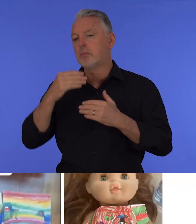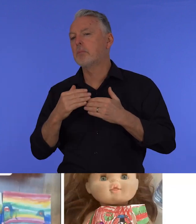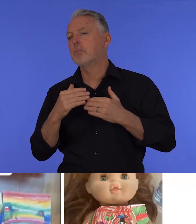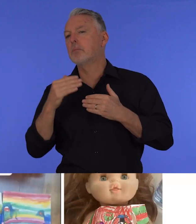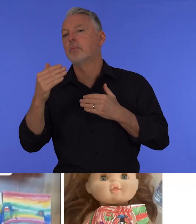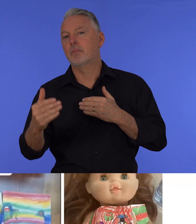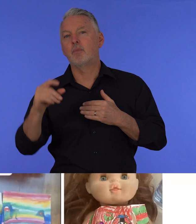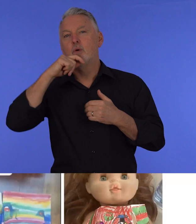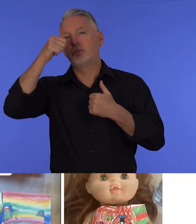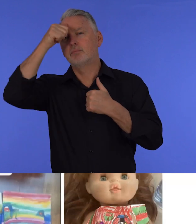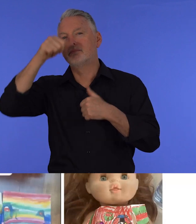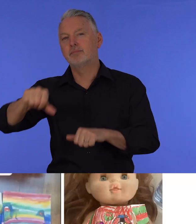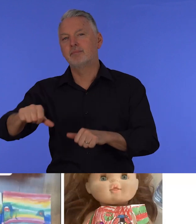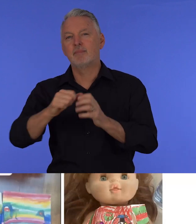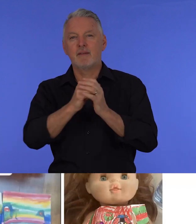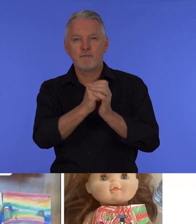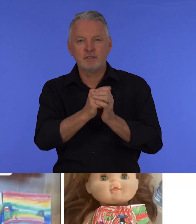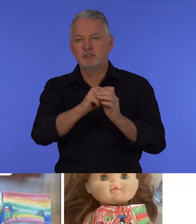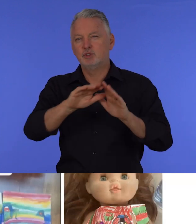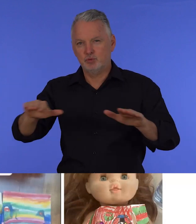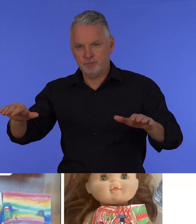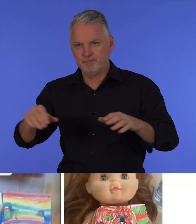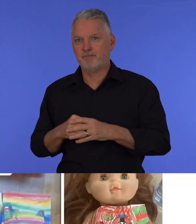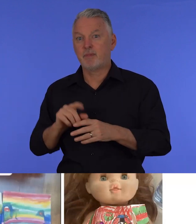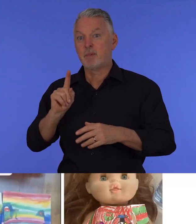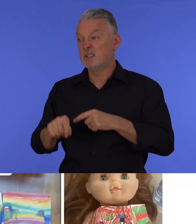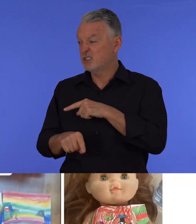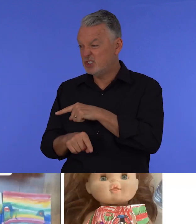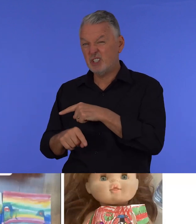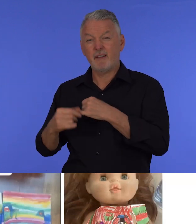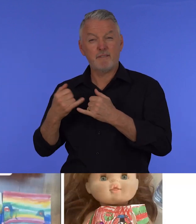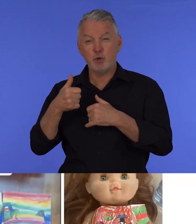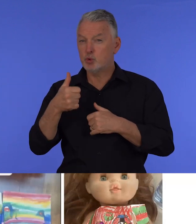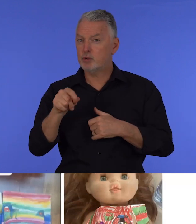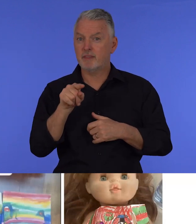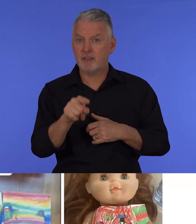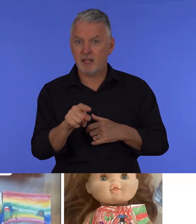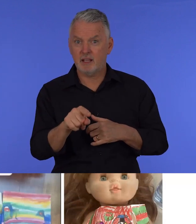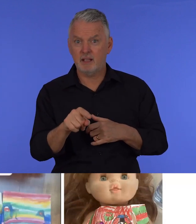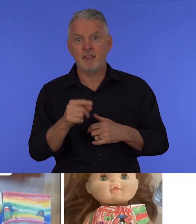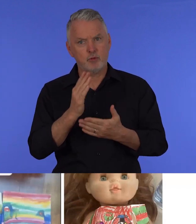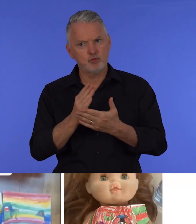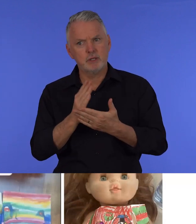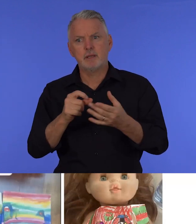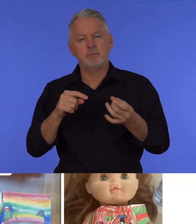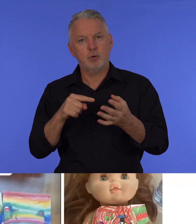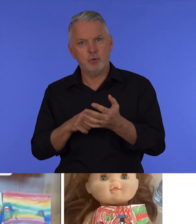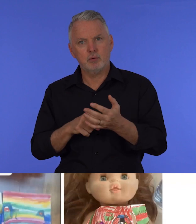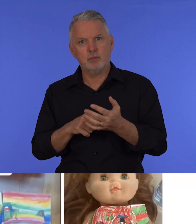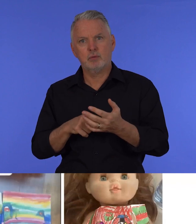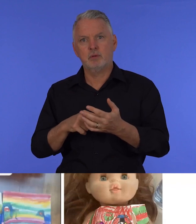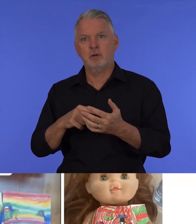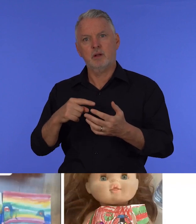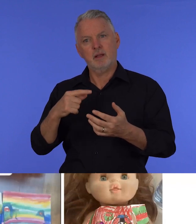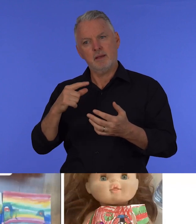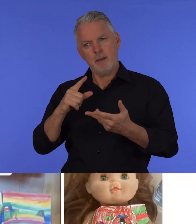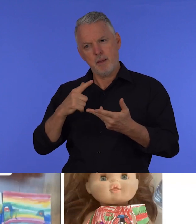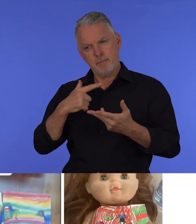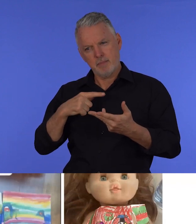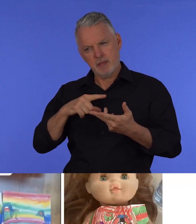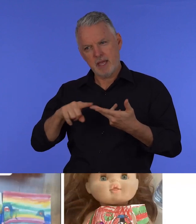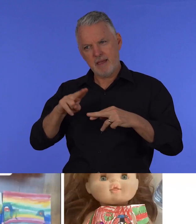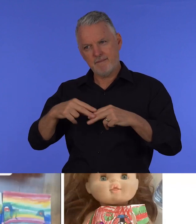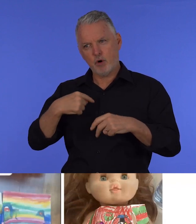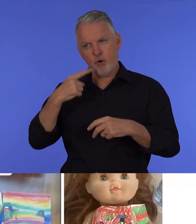for the second. So I think over time we will start to get to know the other parents and kids. She's doing something she's actually good at. And that